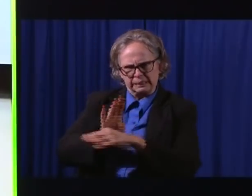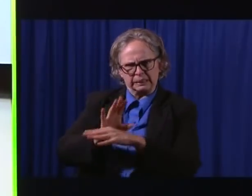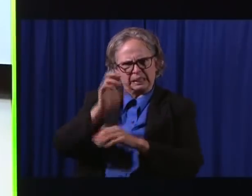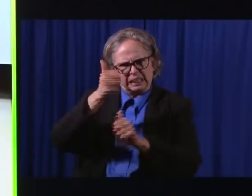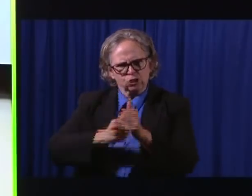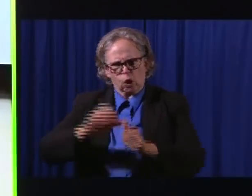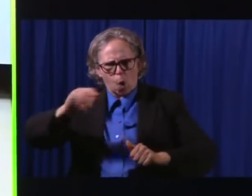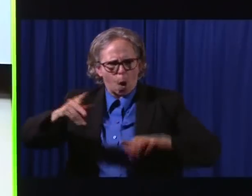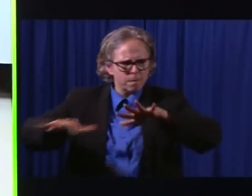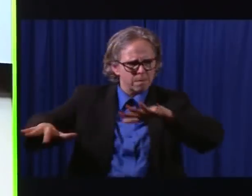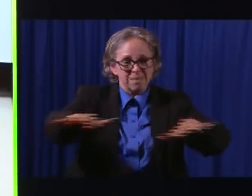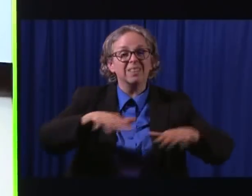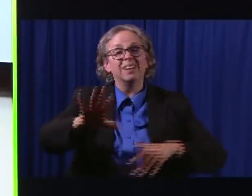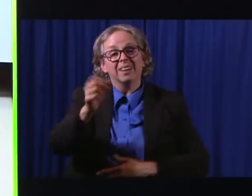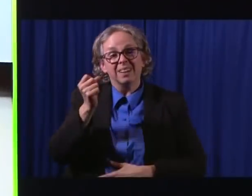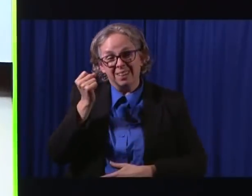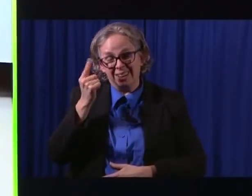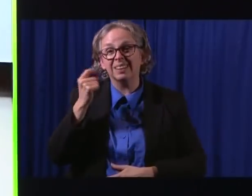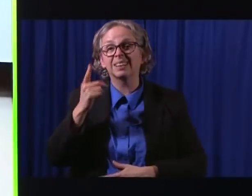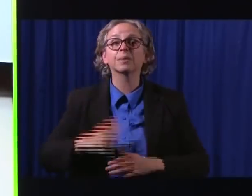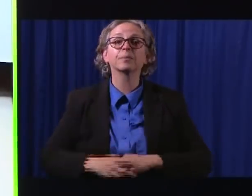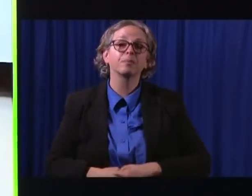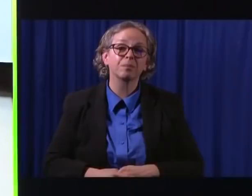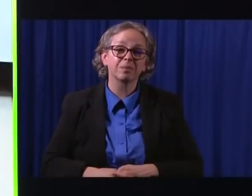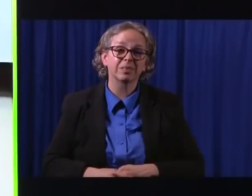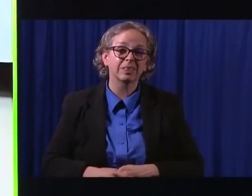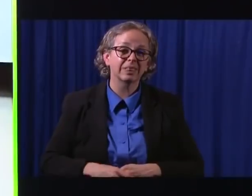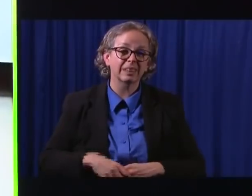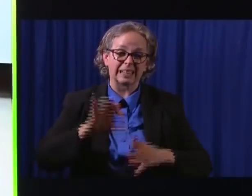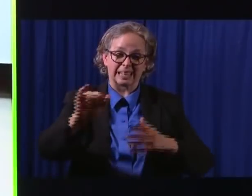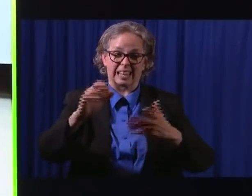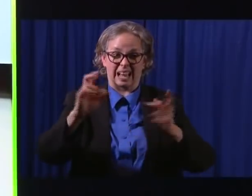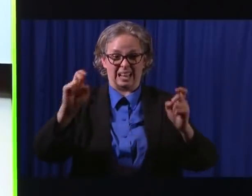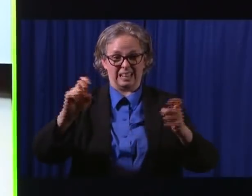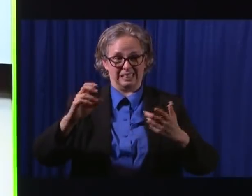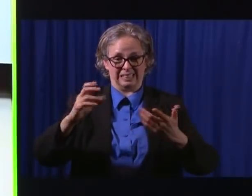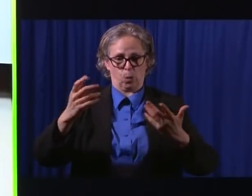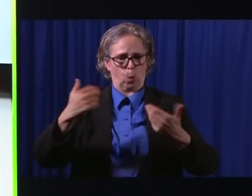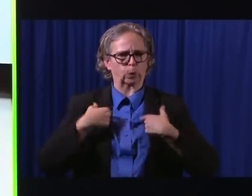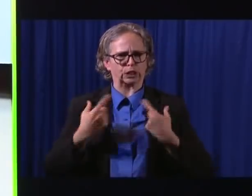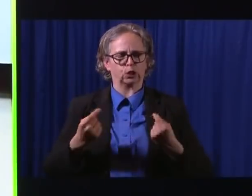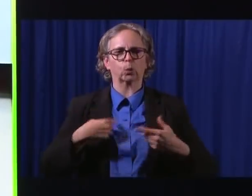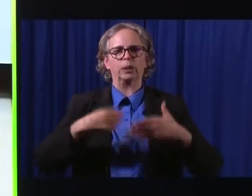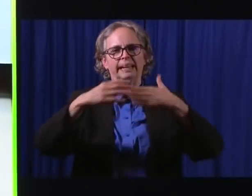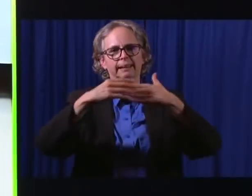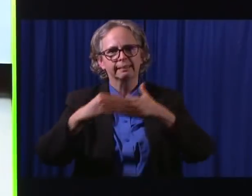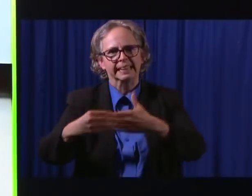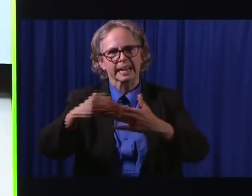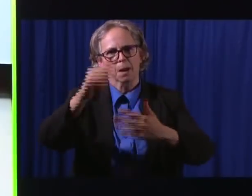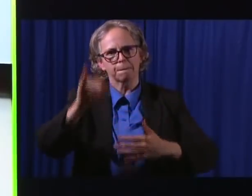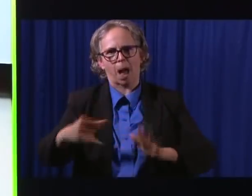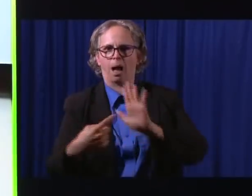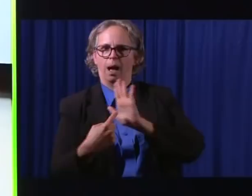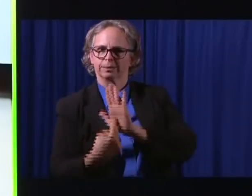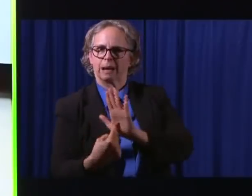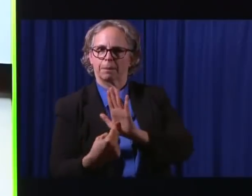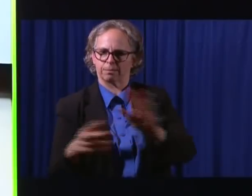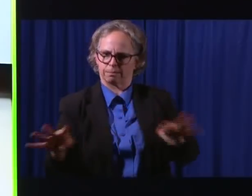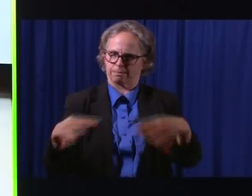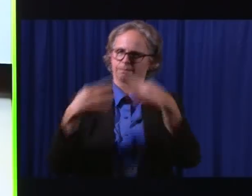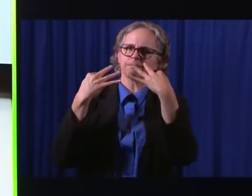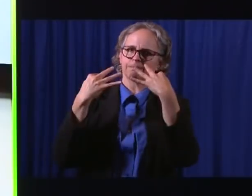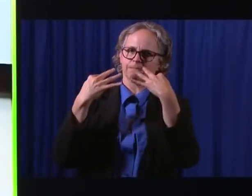leadership, is leading by example. So Scott and I can't just talk about these things without doing them. So we wear a